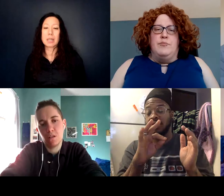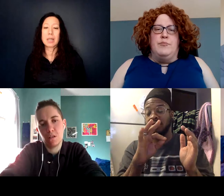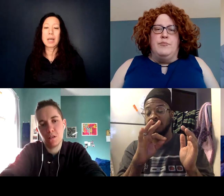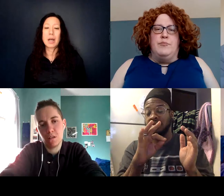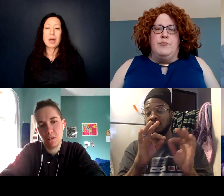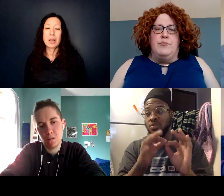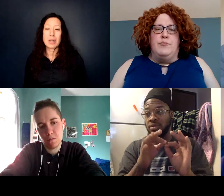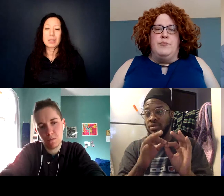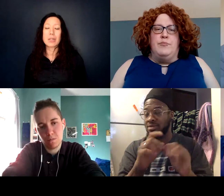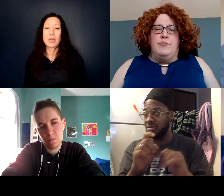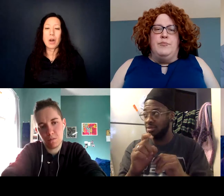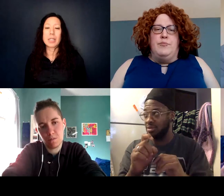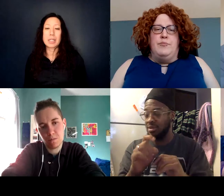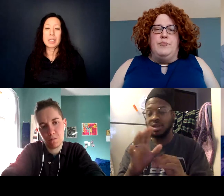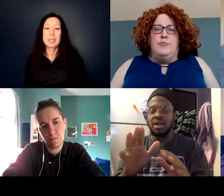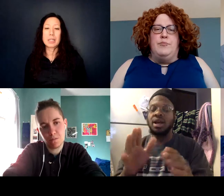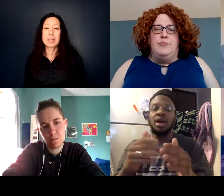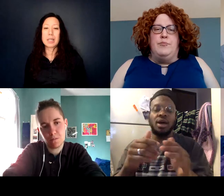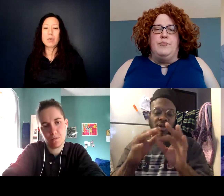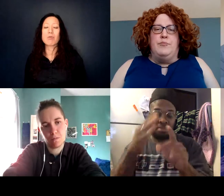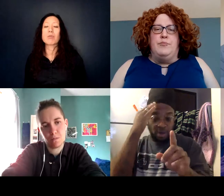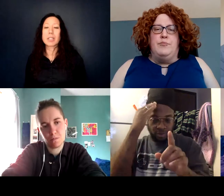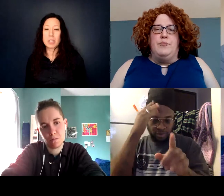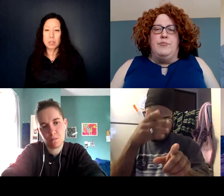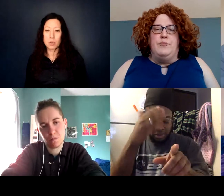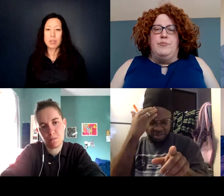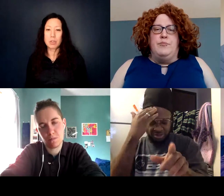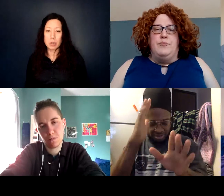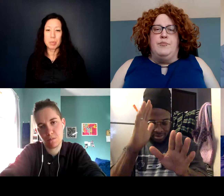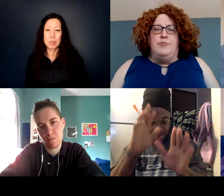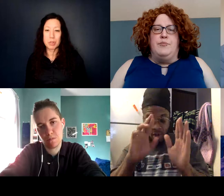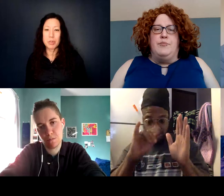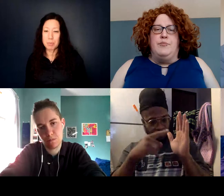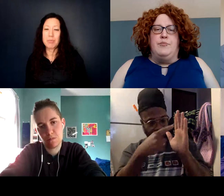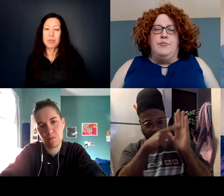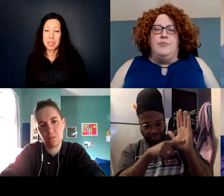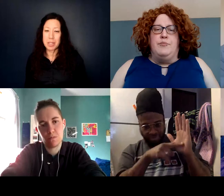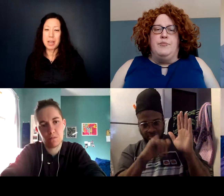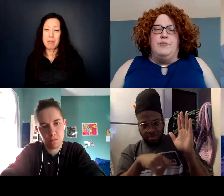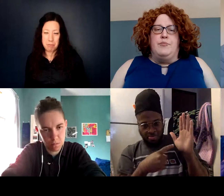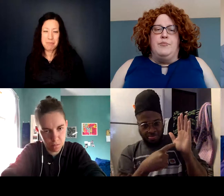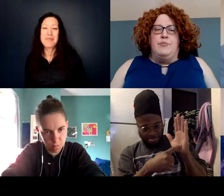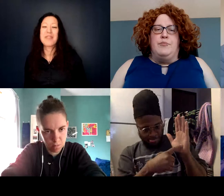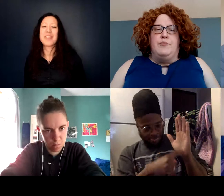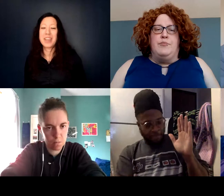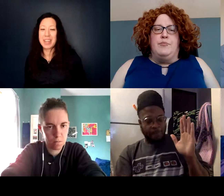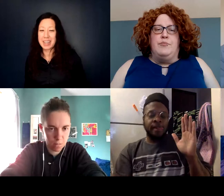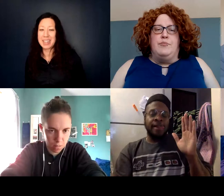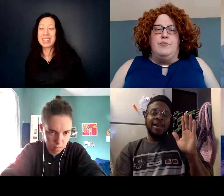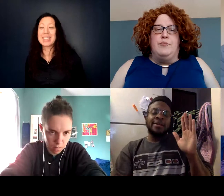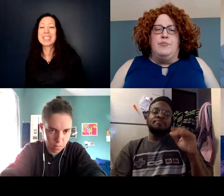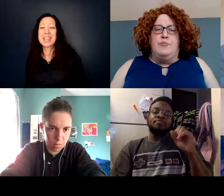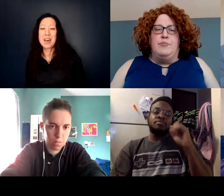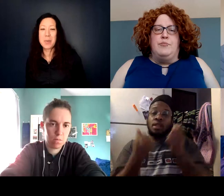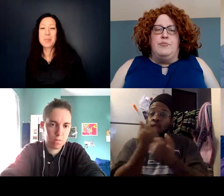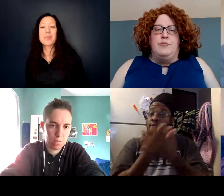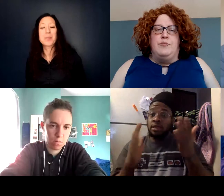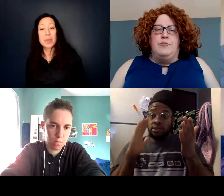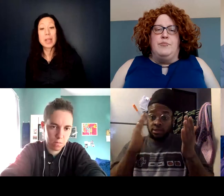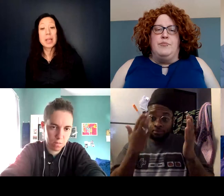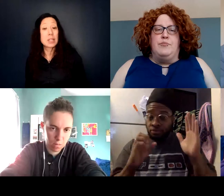this? So the RID is the Registry of Interpreters for the Deaf.